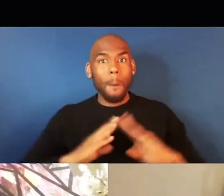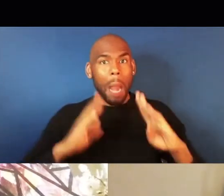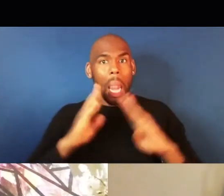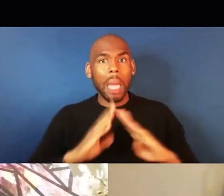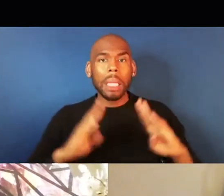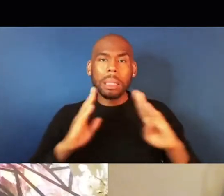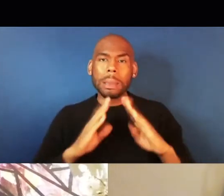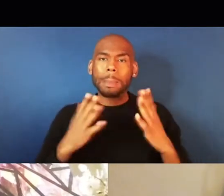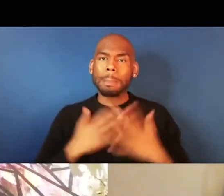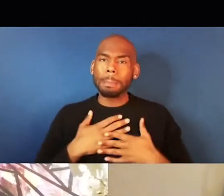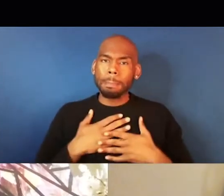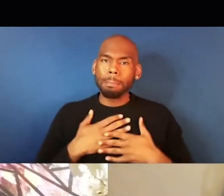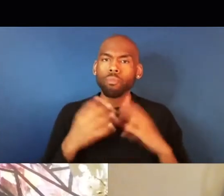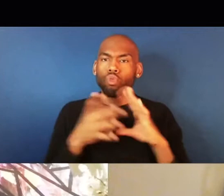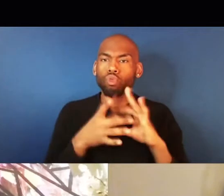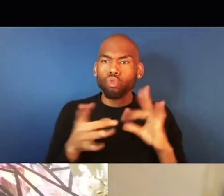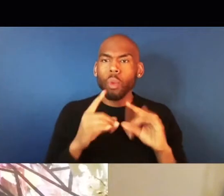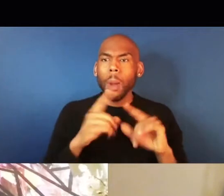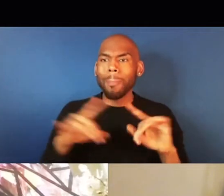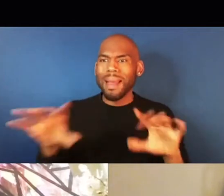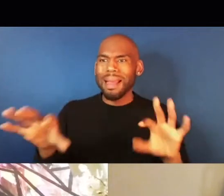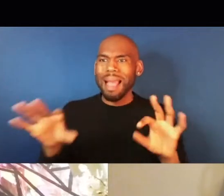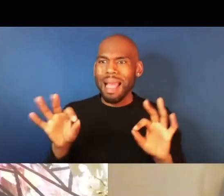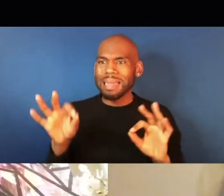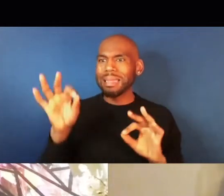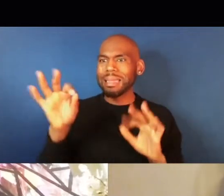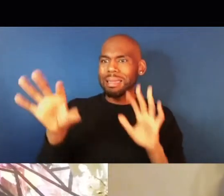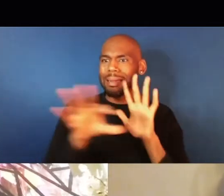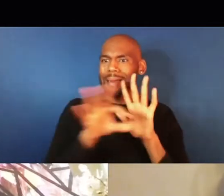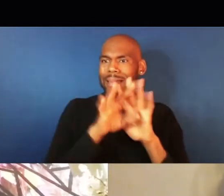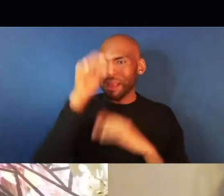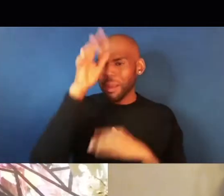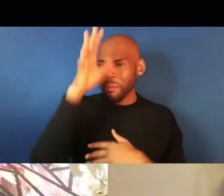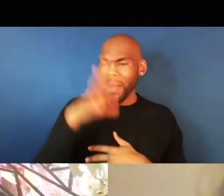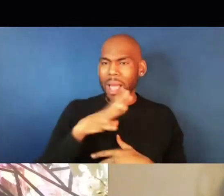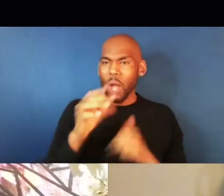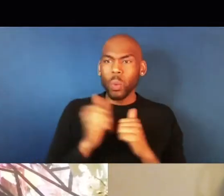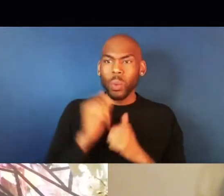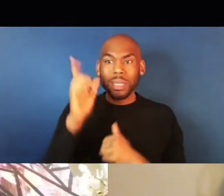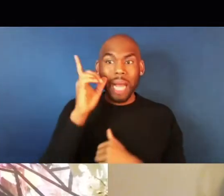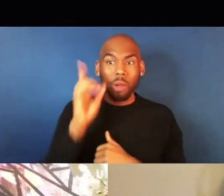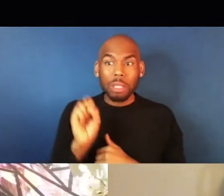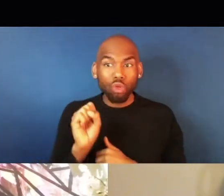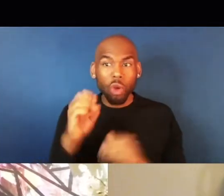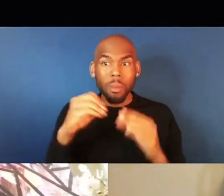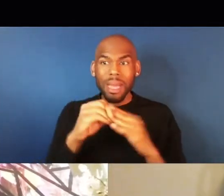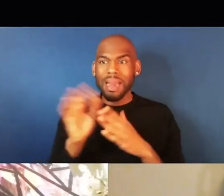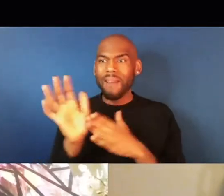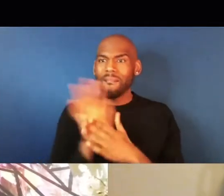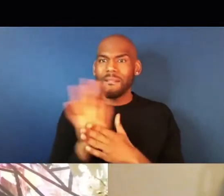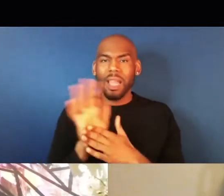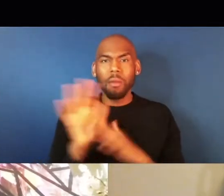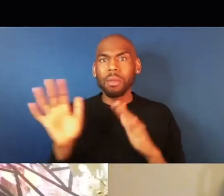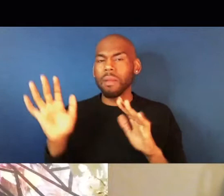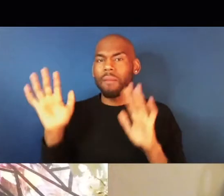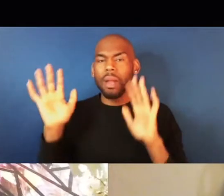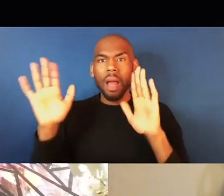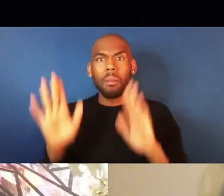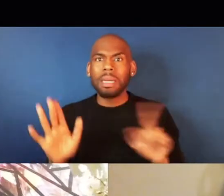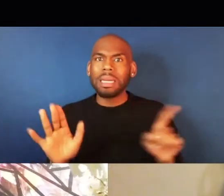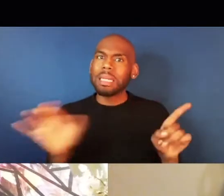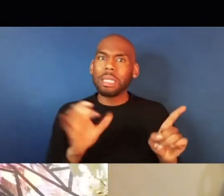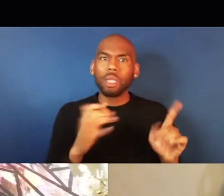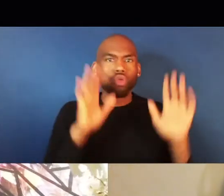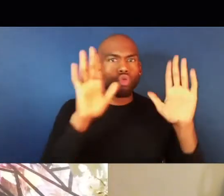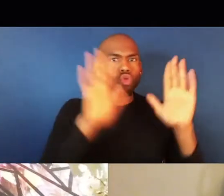story. But to be able to cast a young man with Down syndrome in a film was phenomenal. And he just did a